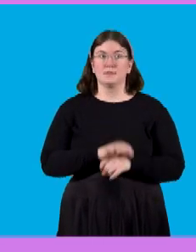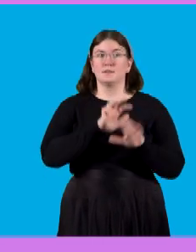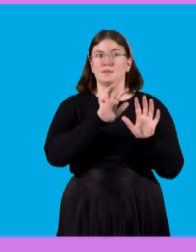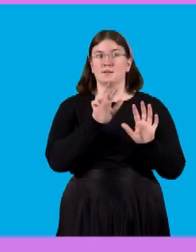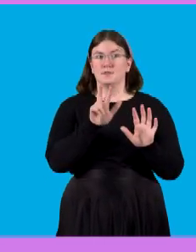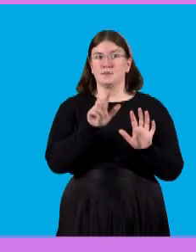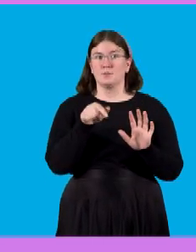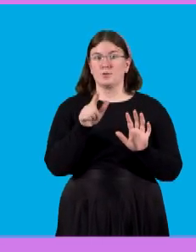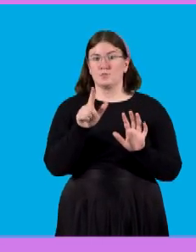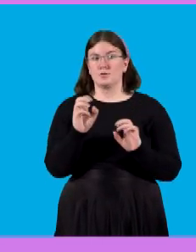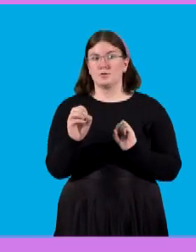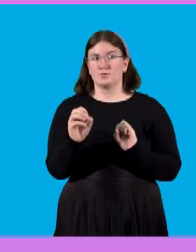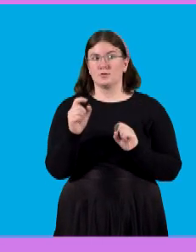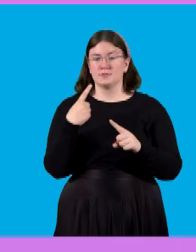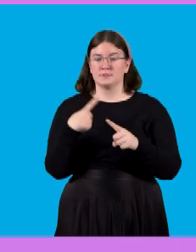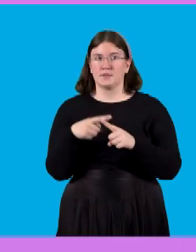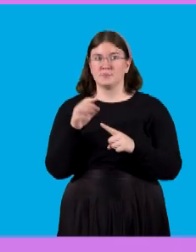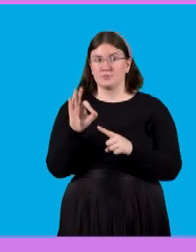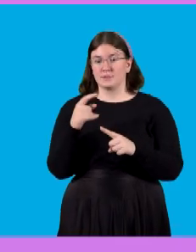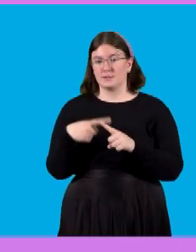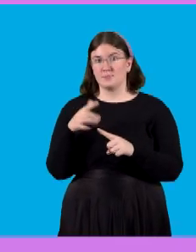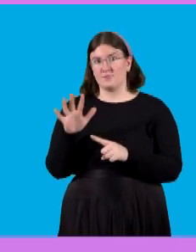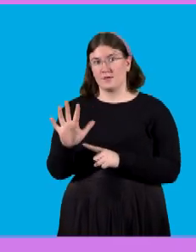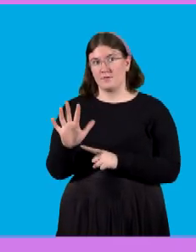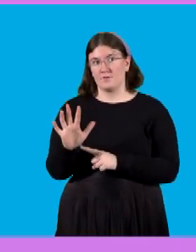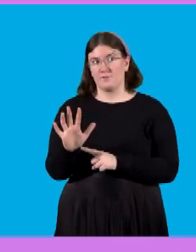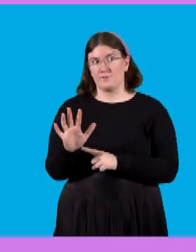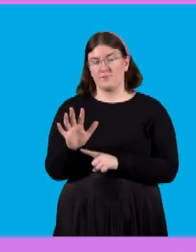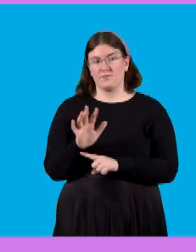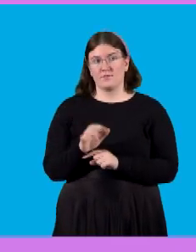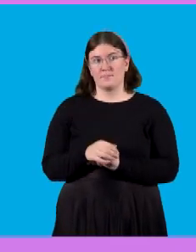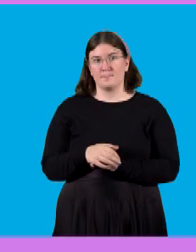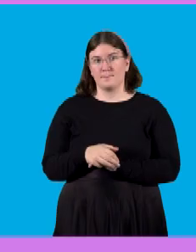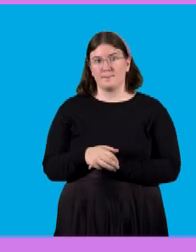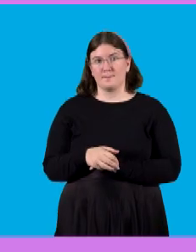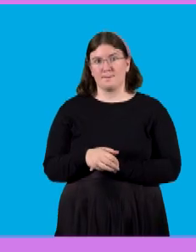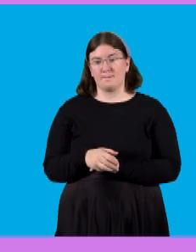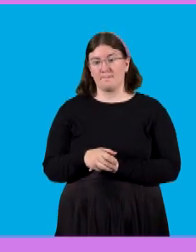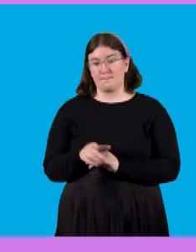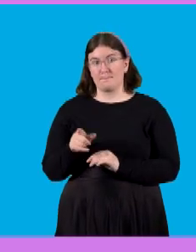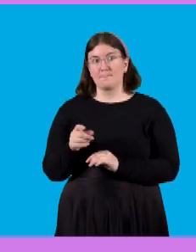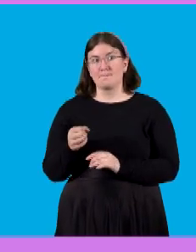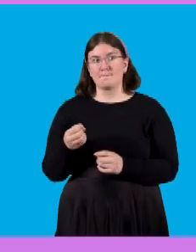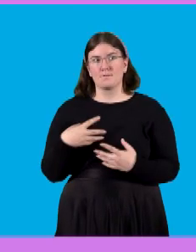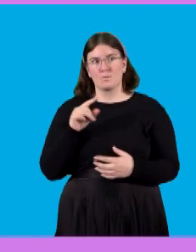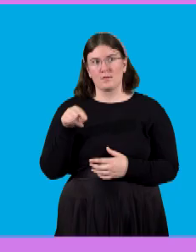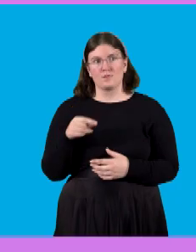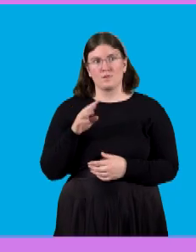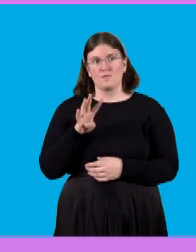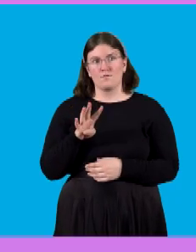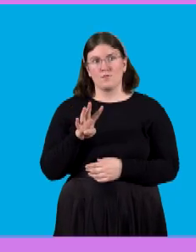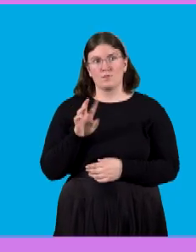hotel. So it's 98.10 multiply by 3, multiply by the 5 times. So that will give us